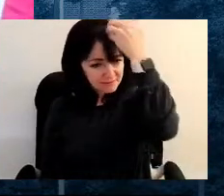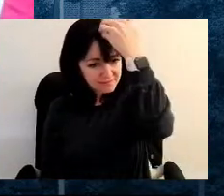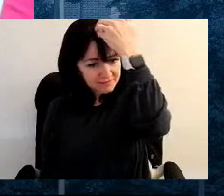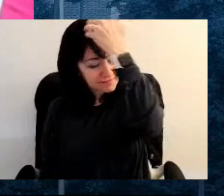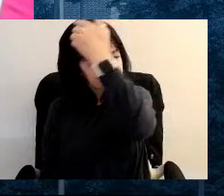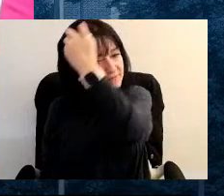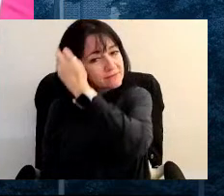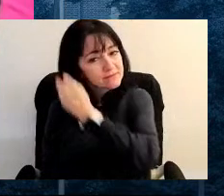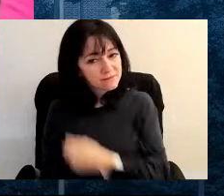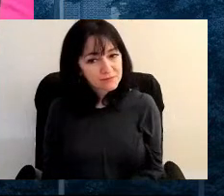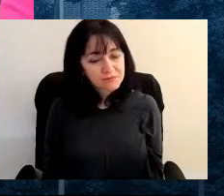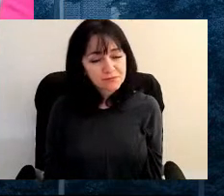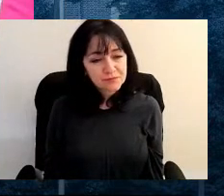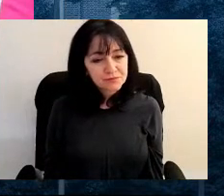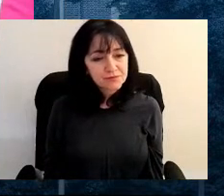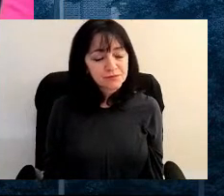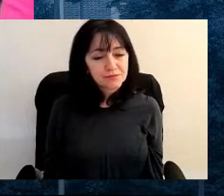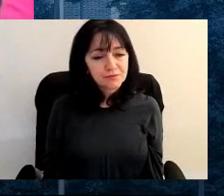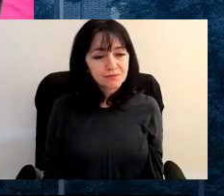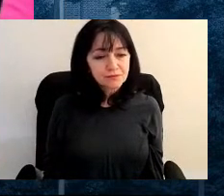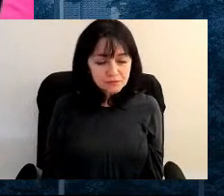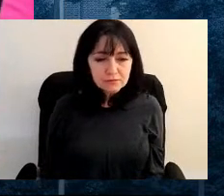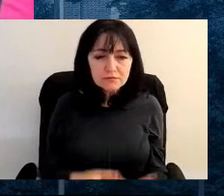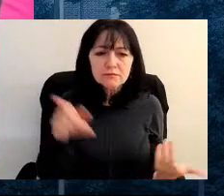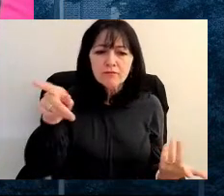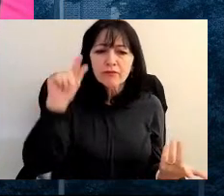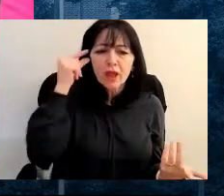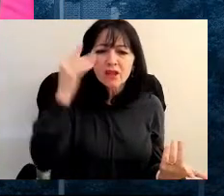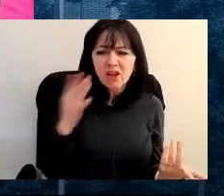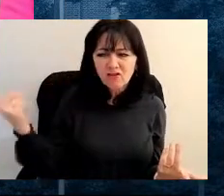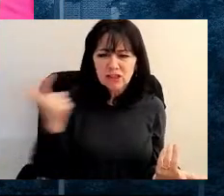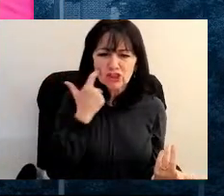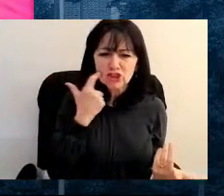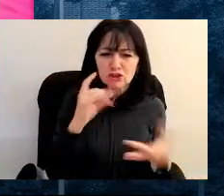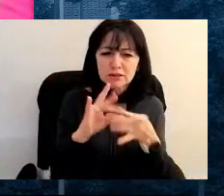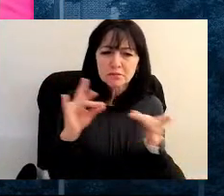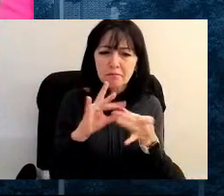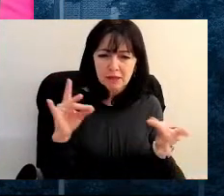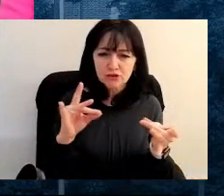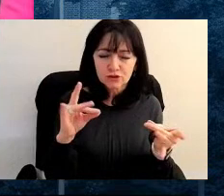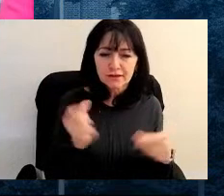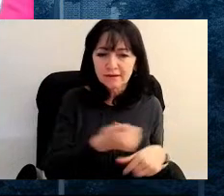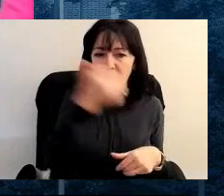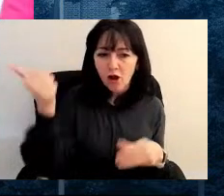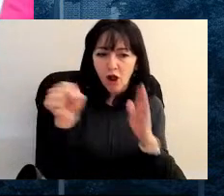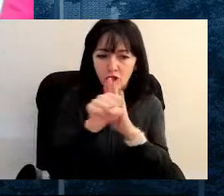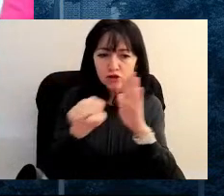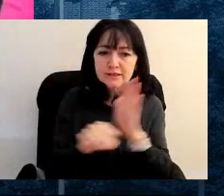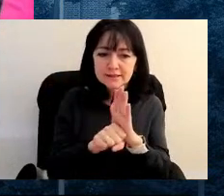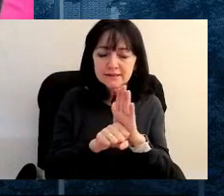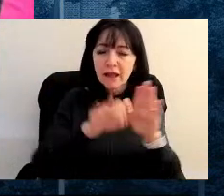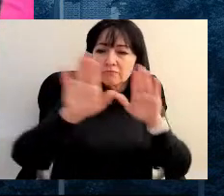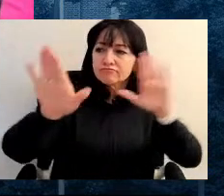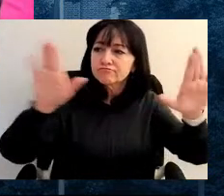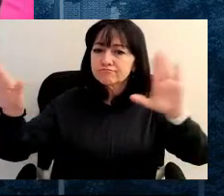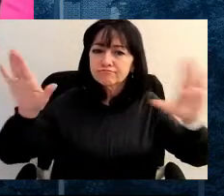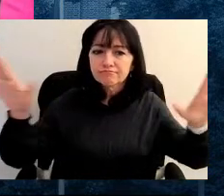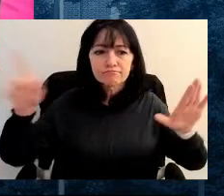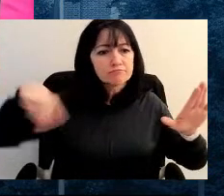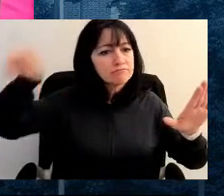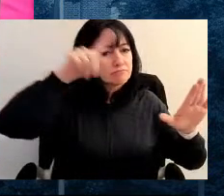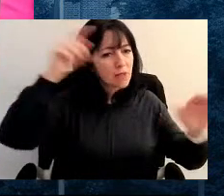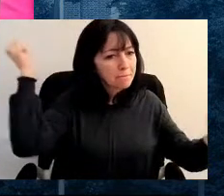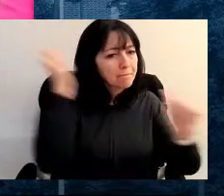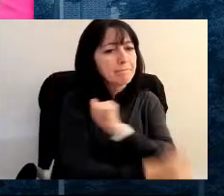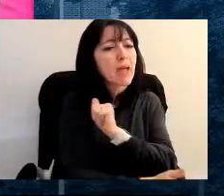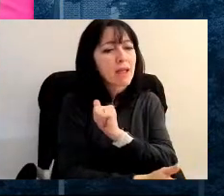The governor had mentioned surrounding states and some policy that they have passed recently